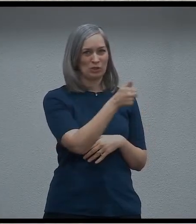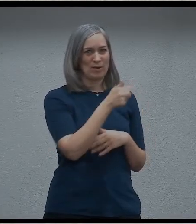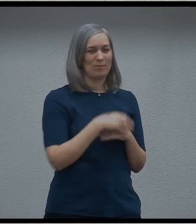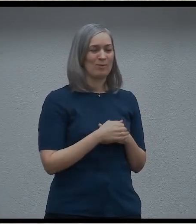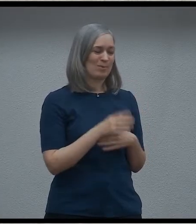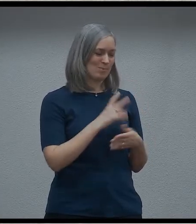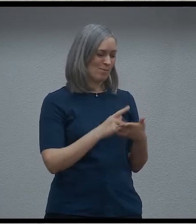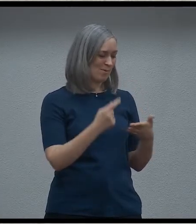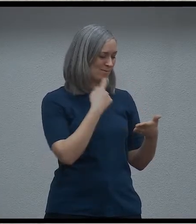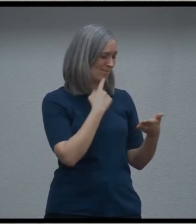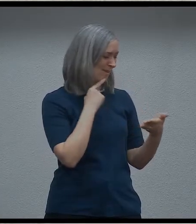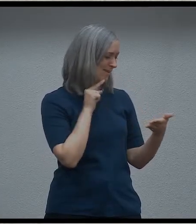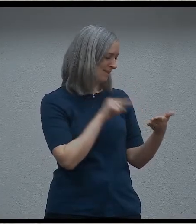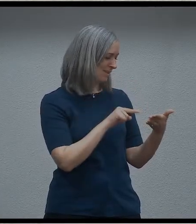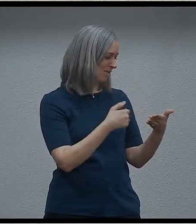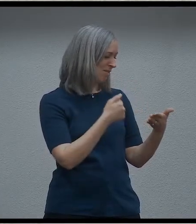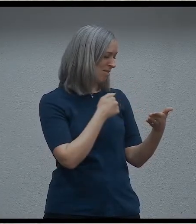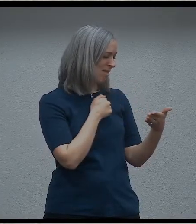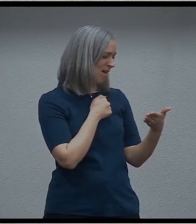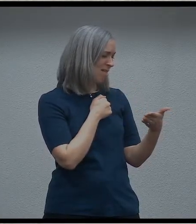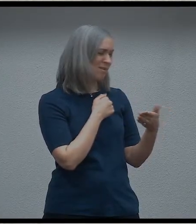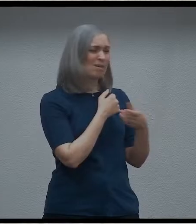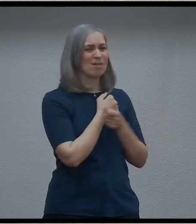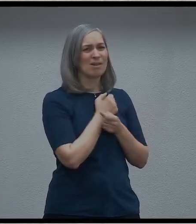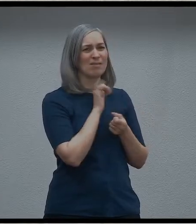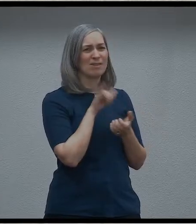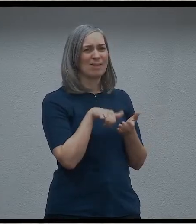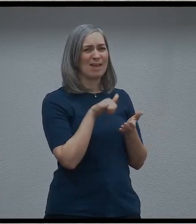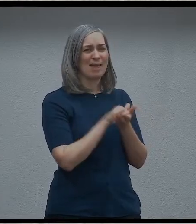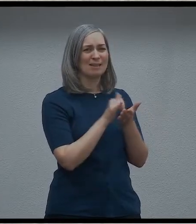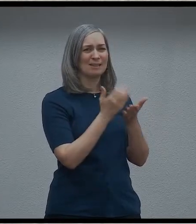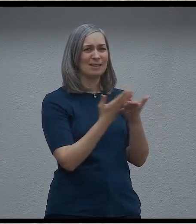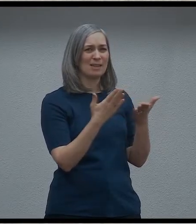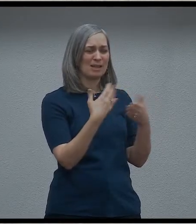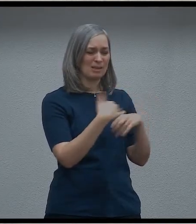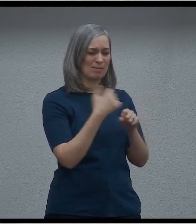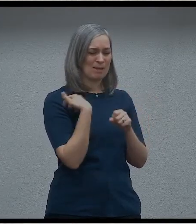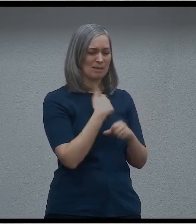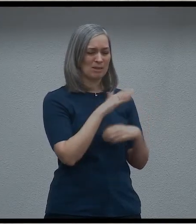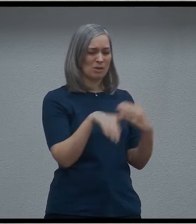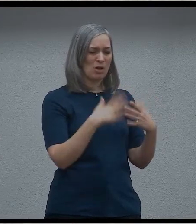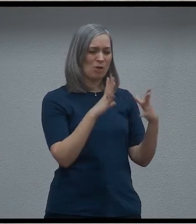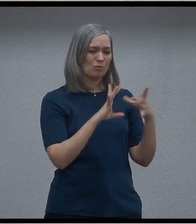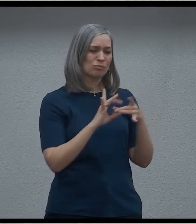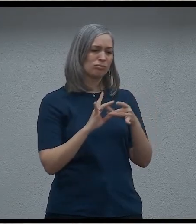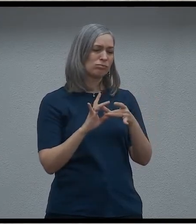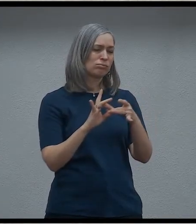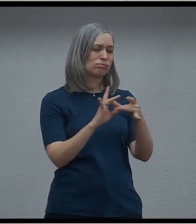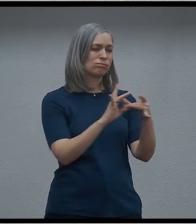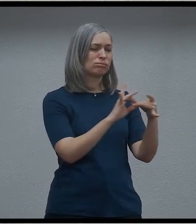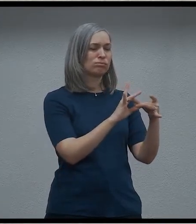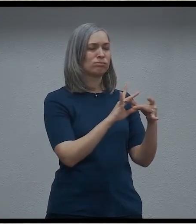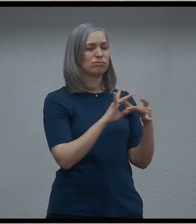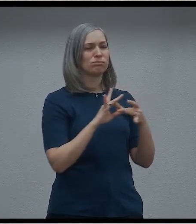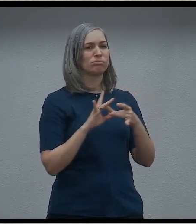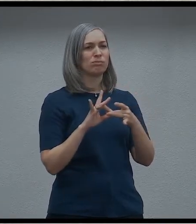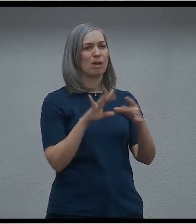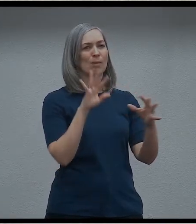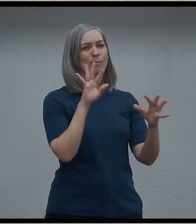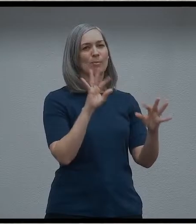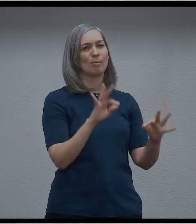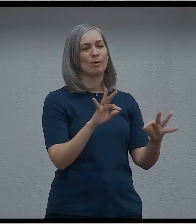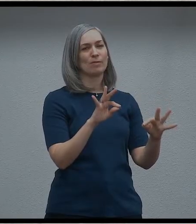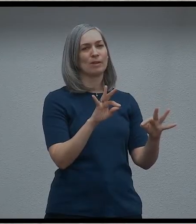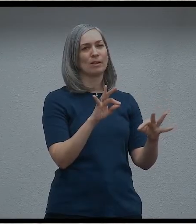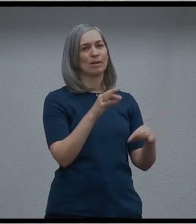Paul says here that love is the thing that binds us all together in a state of perfect harmony.